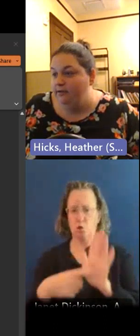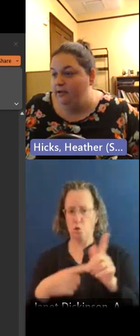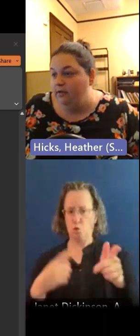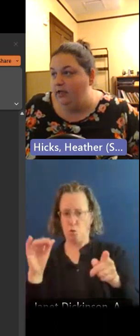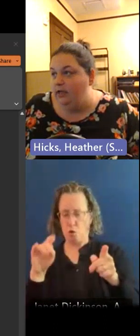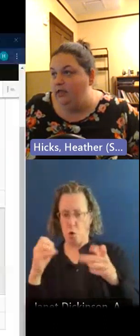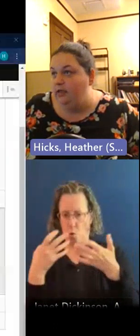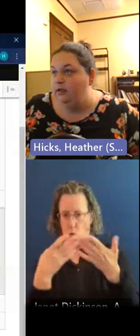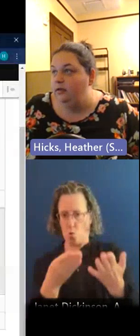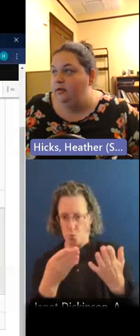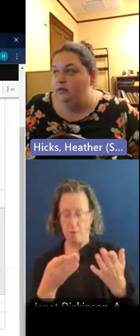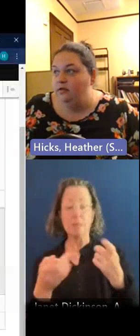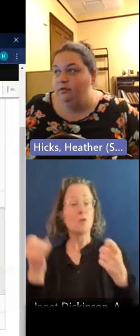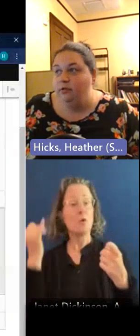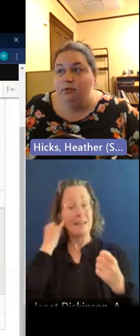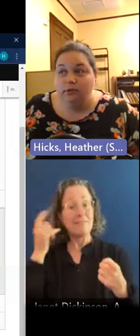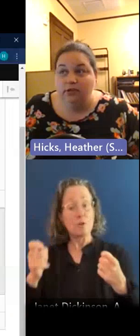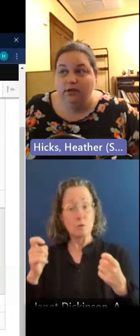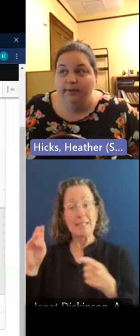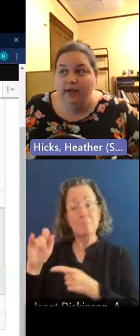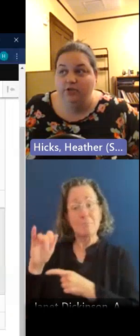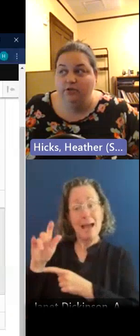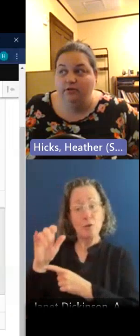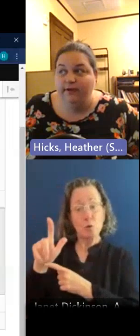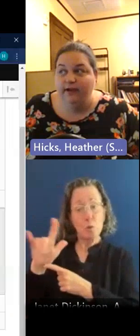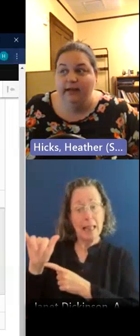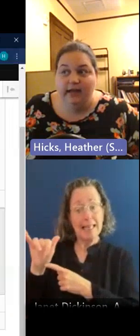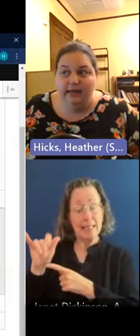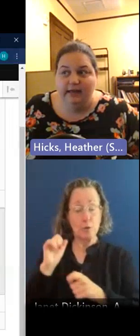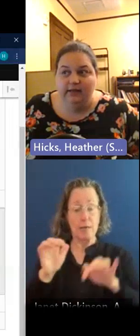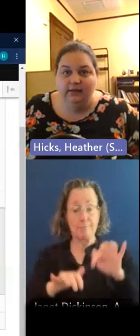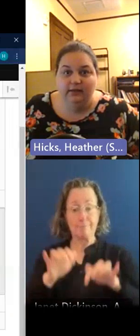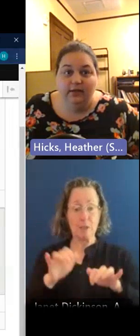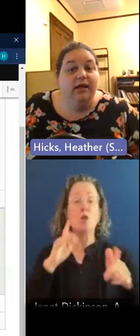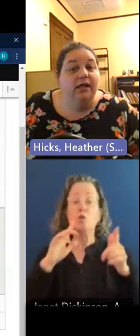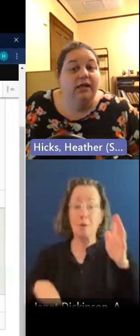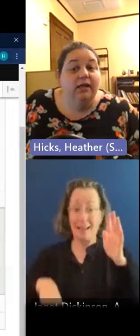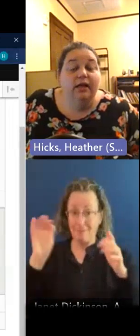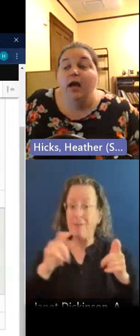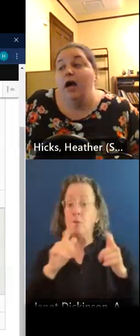did have to go in to the source on a page, you could find it and edit it.